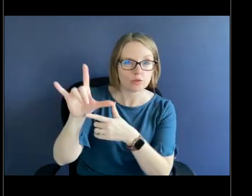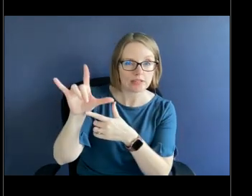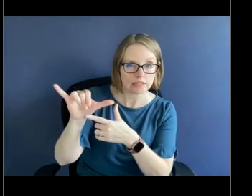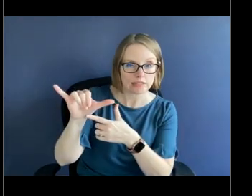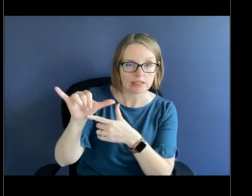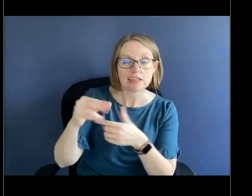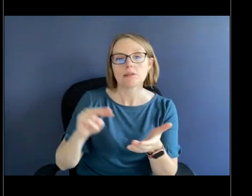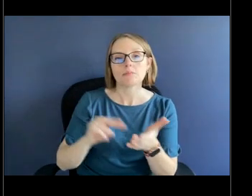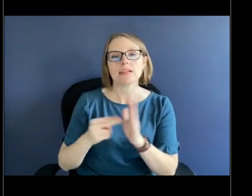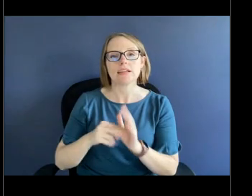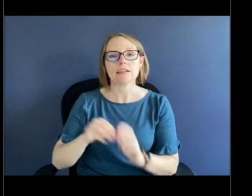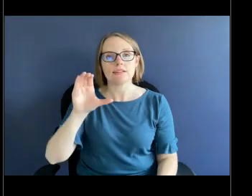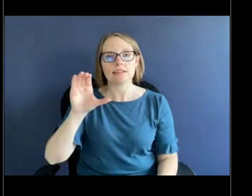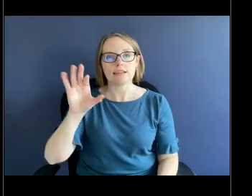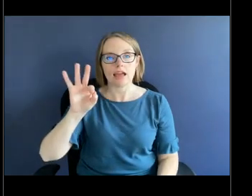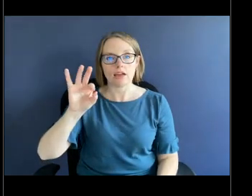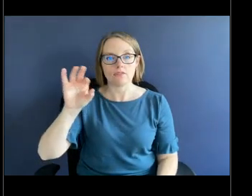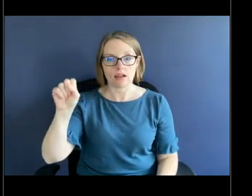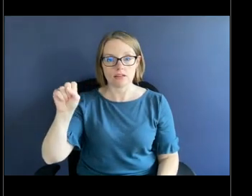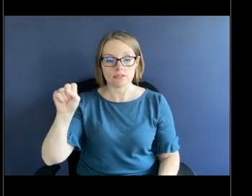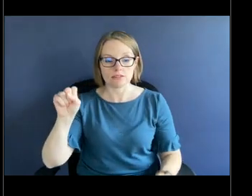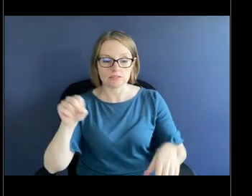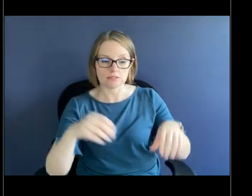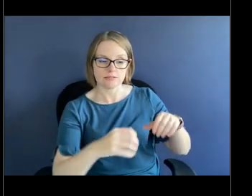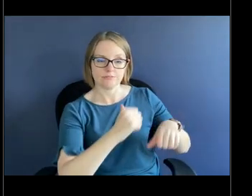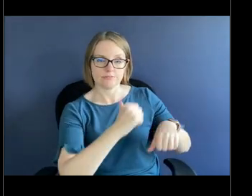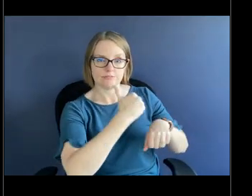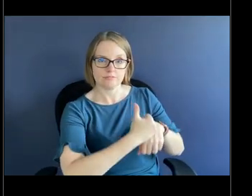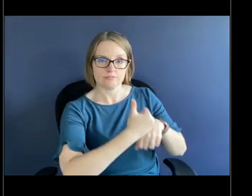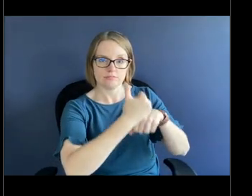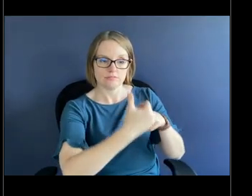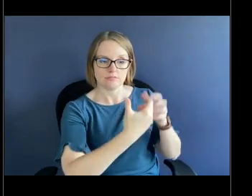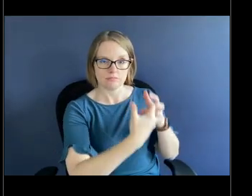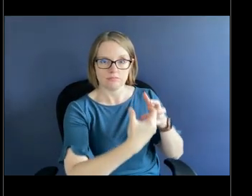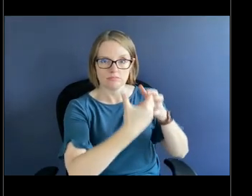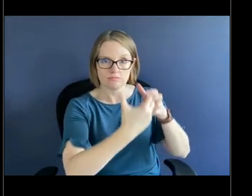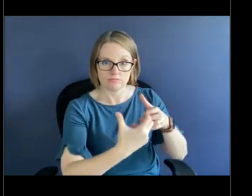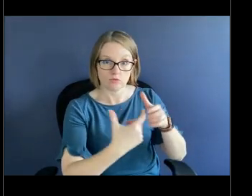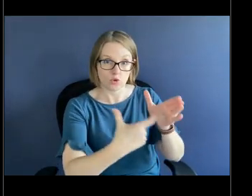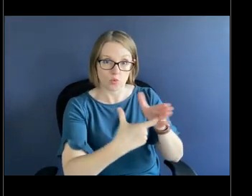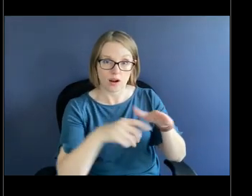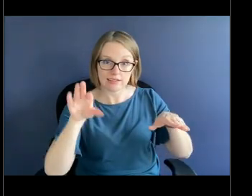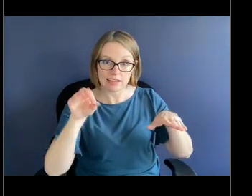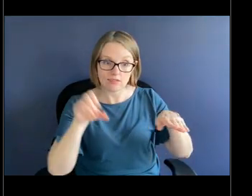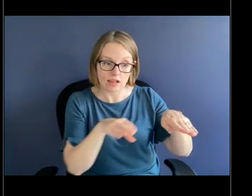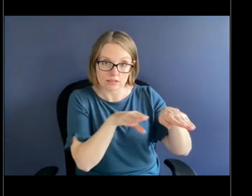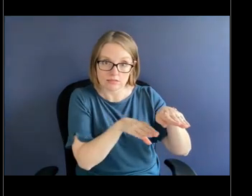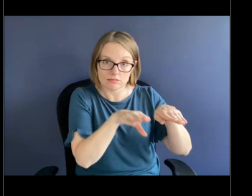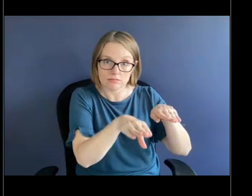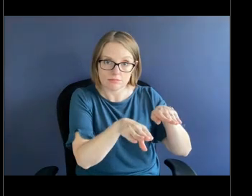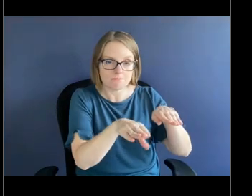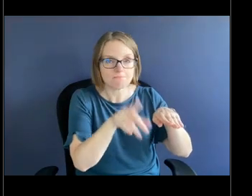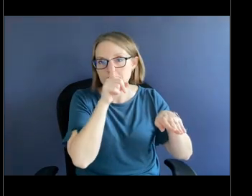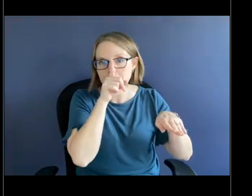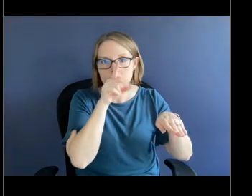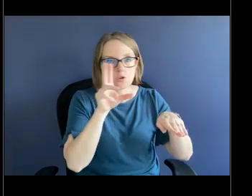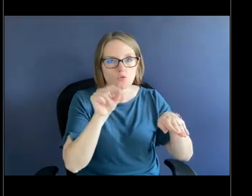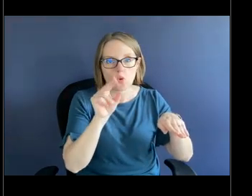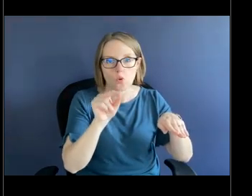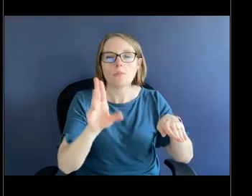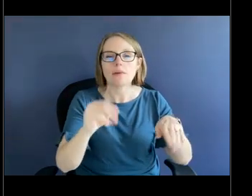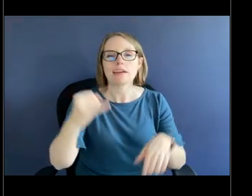clear floor spaces in front of the machines are not required, but front-loading